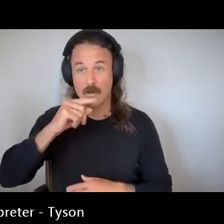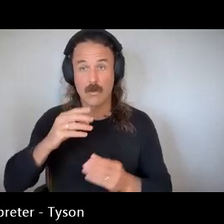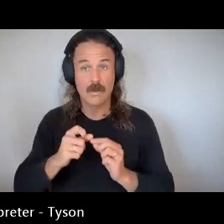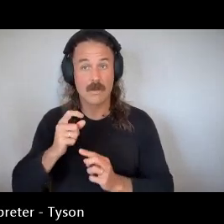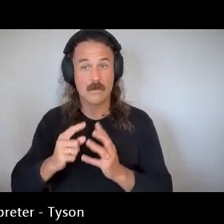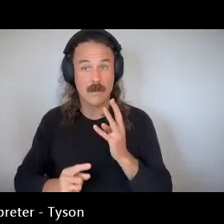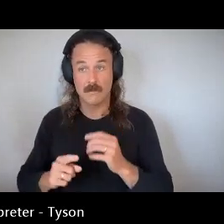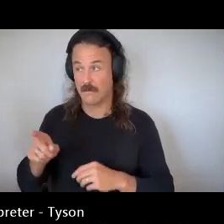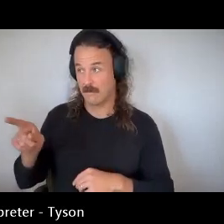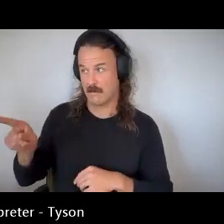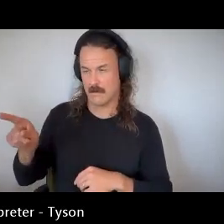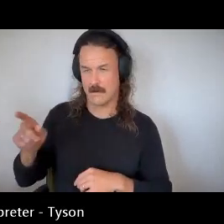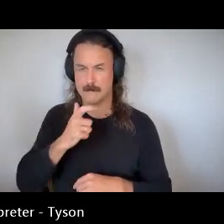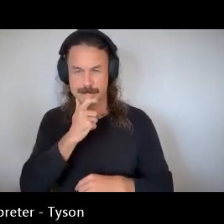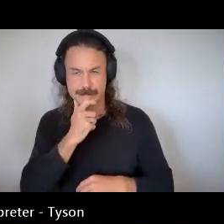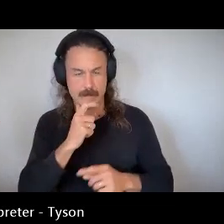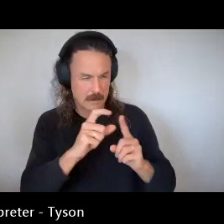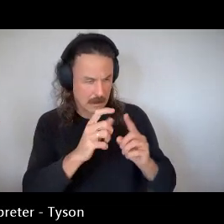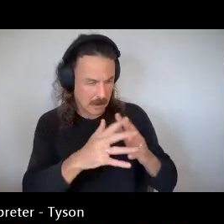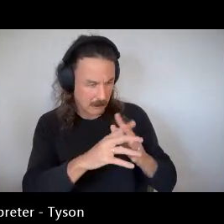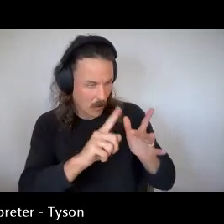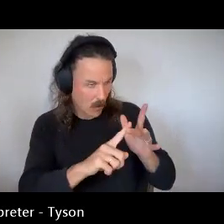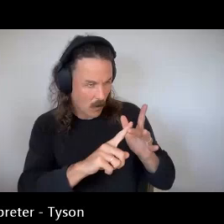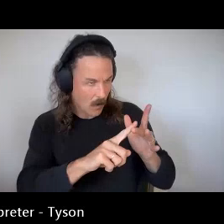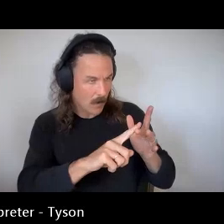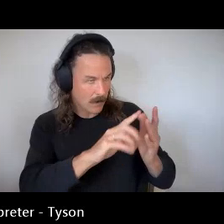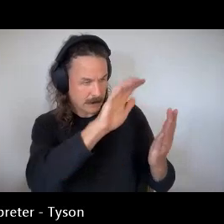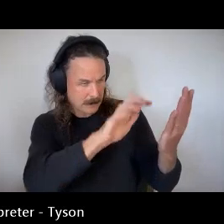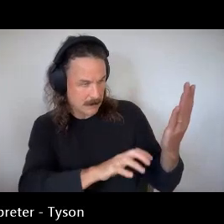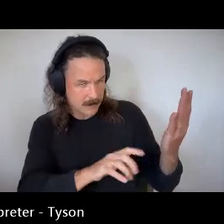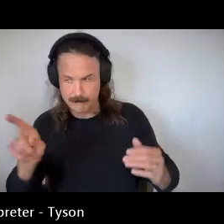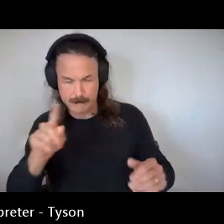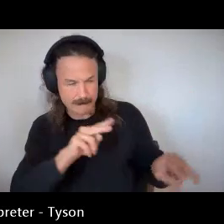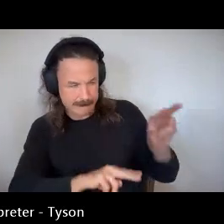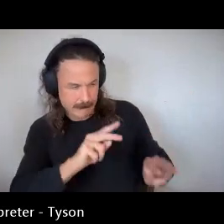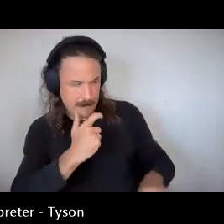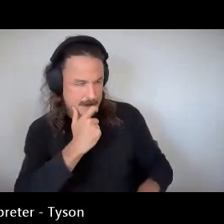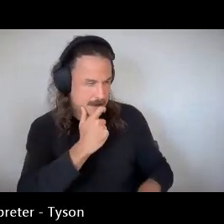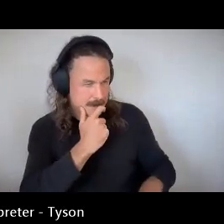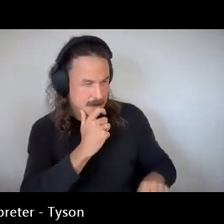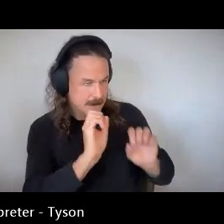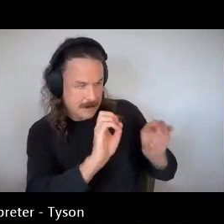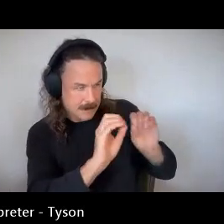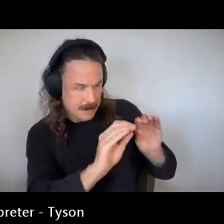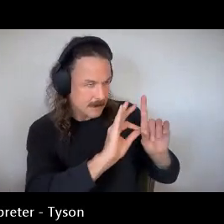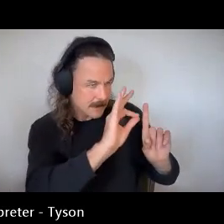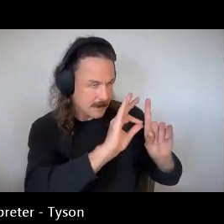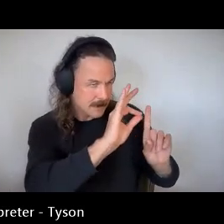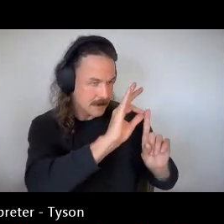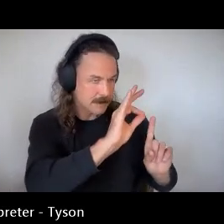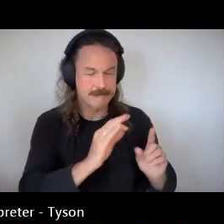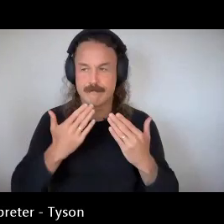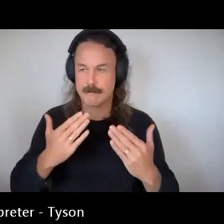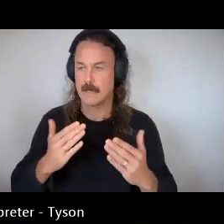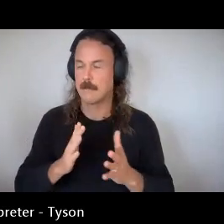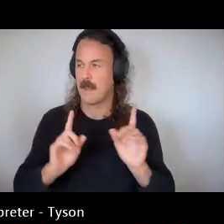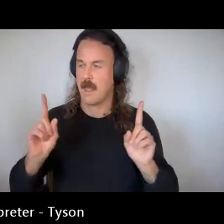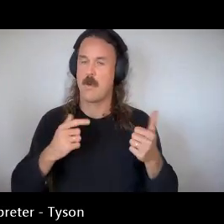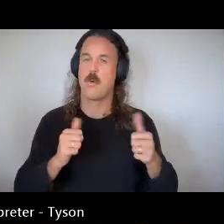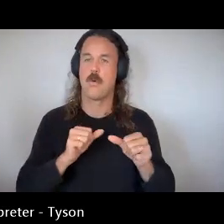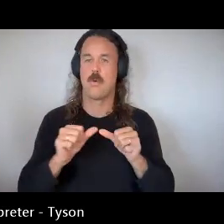reviewing and refining the Disability Wellbeing Index produced a better outcome that wouldn't have otherwise been possible. We'd like to also express